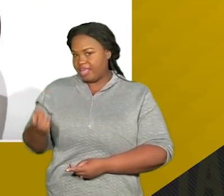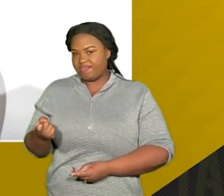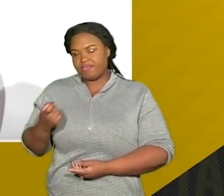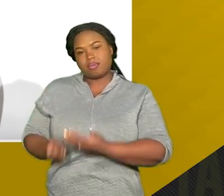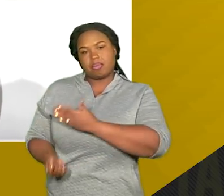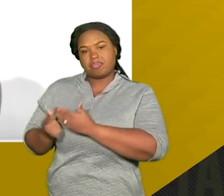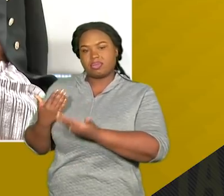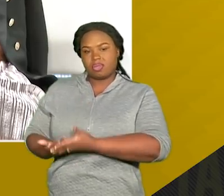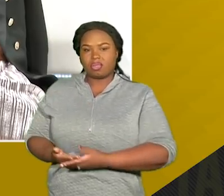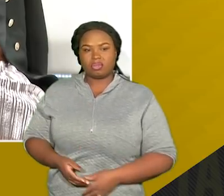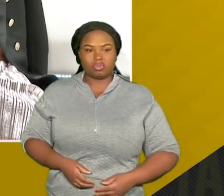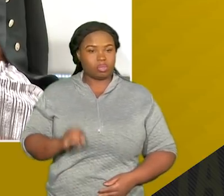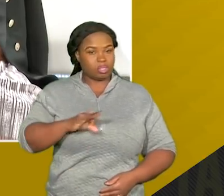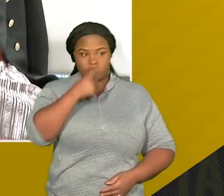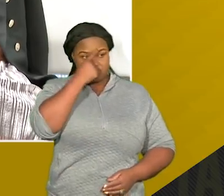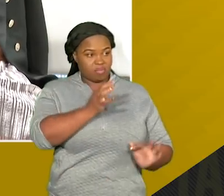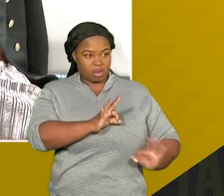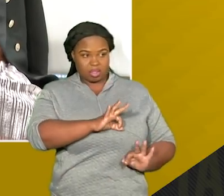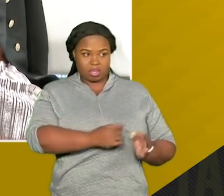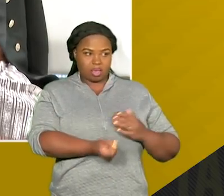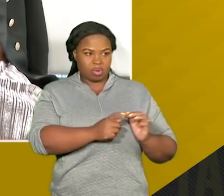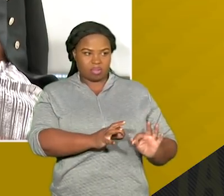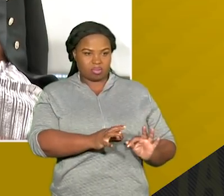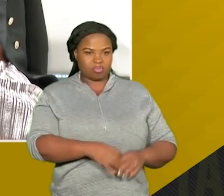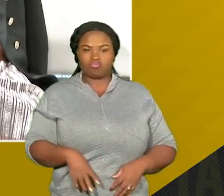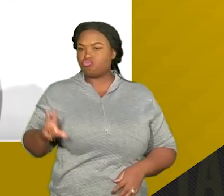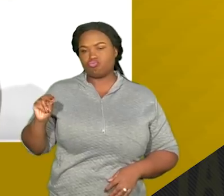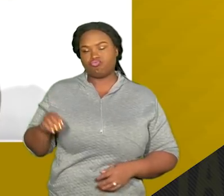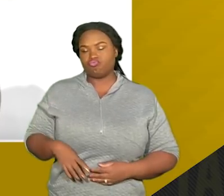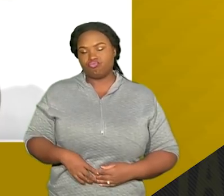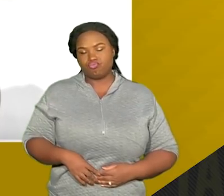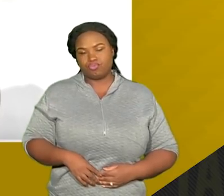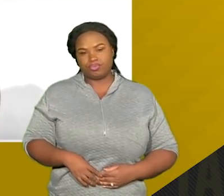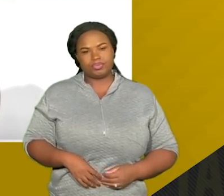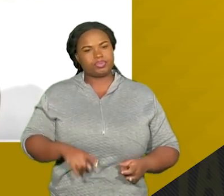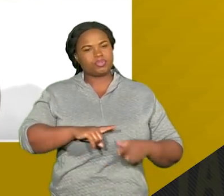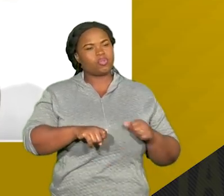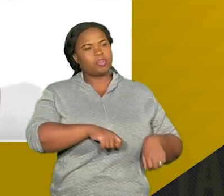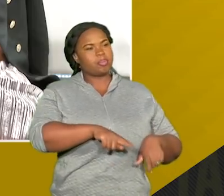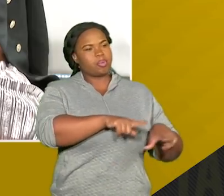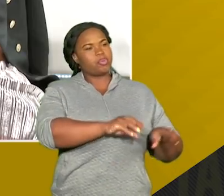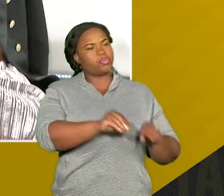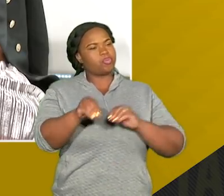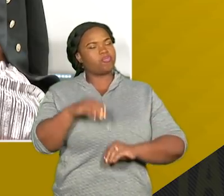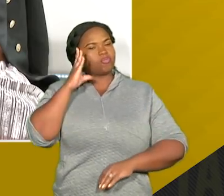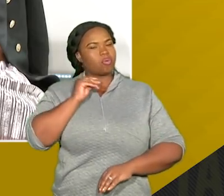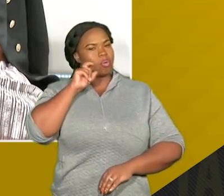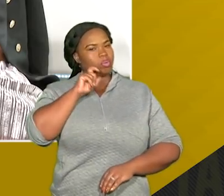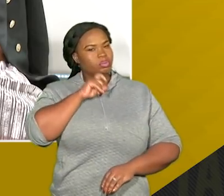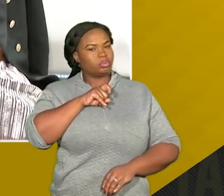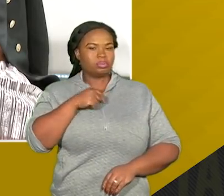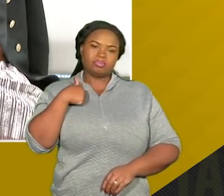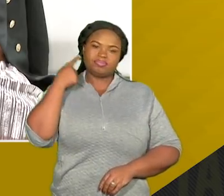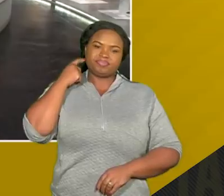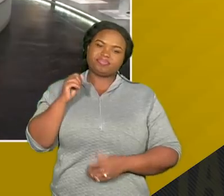Mm. So if you don't believe it in it, ngeke kwenzakale kwena? No. So re le tloga ko Limpopo bona le mngwe me kae? I think I was